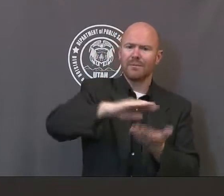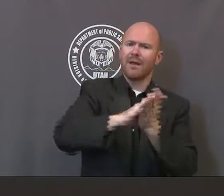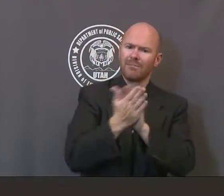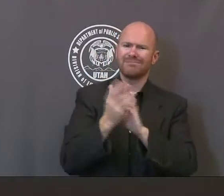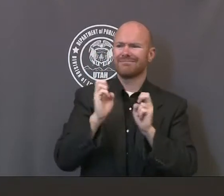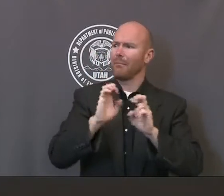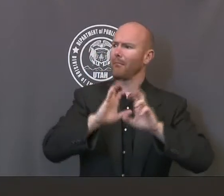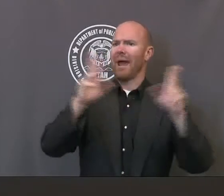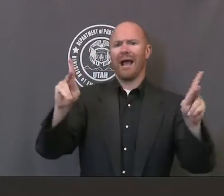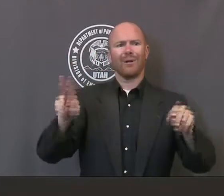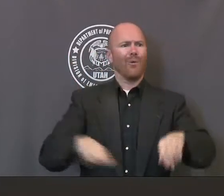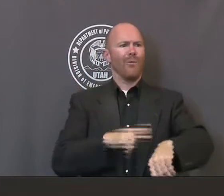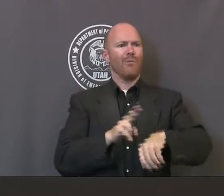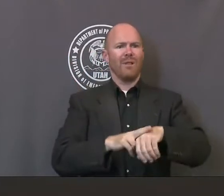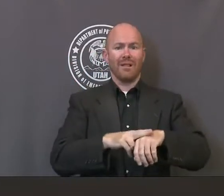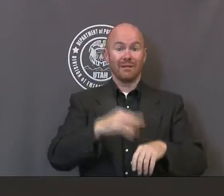possible.